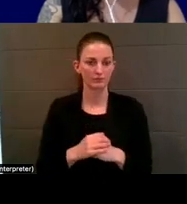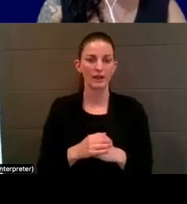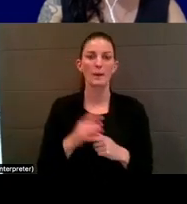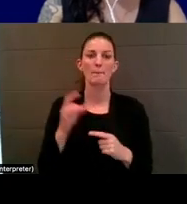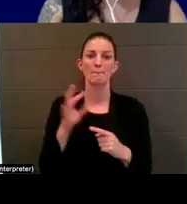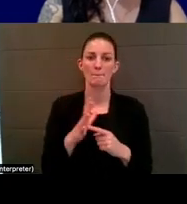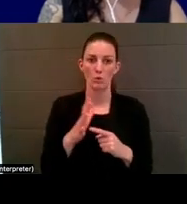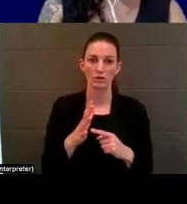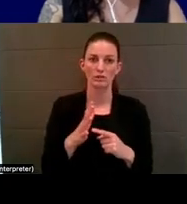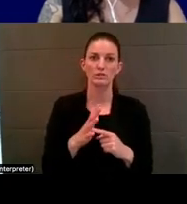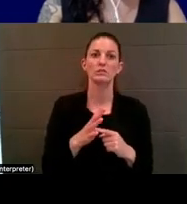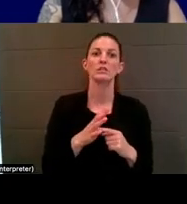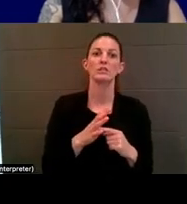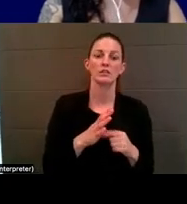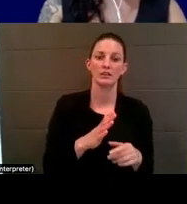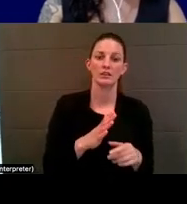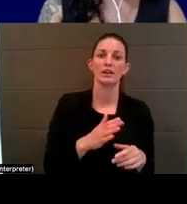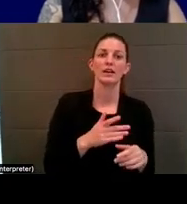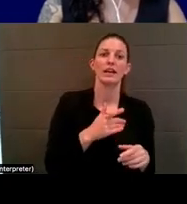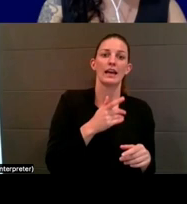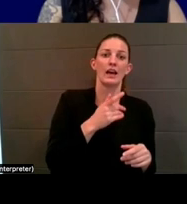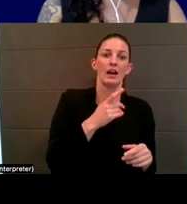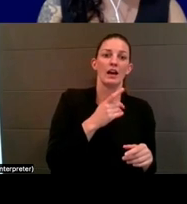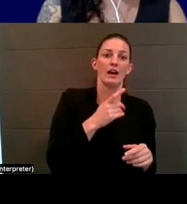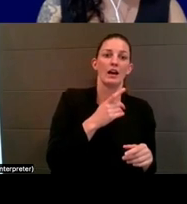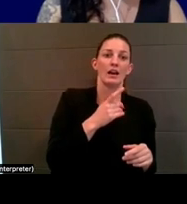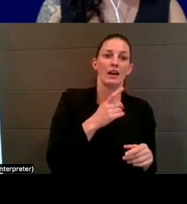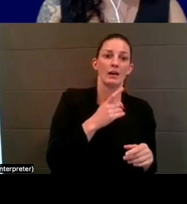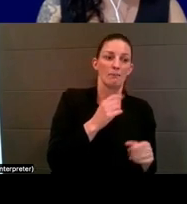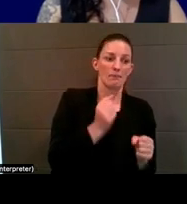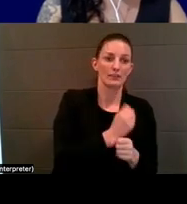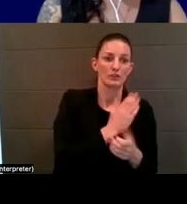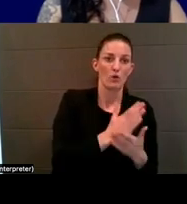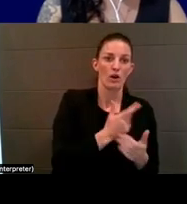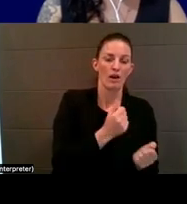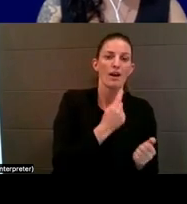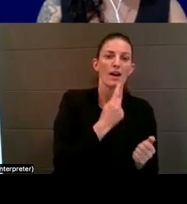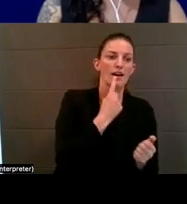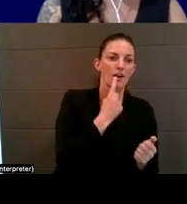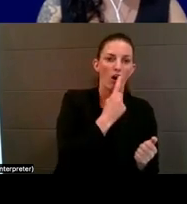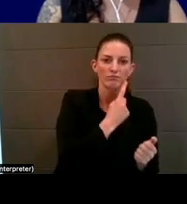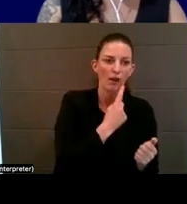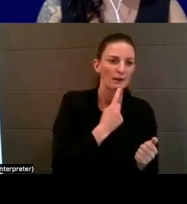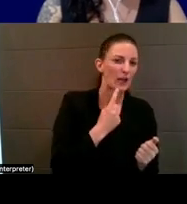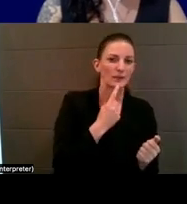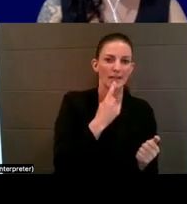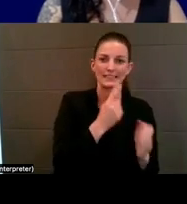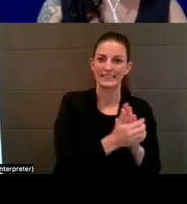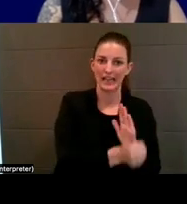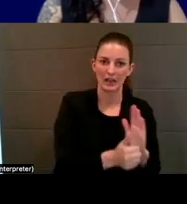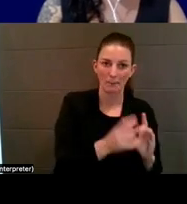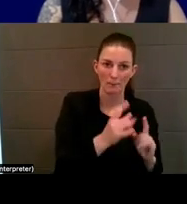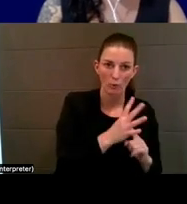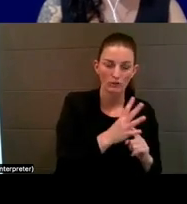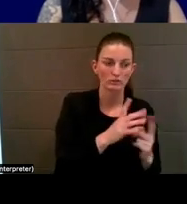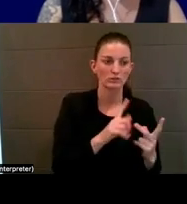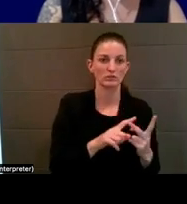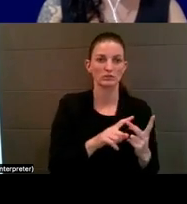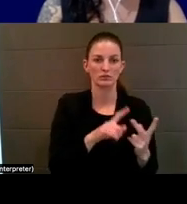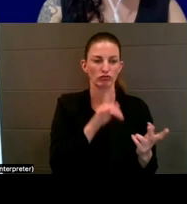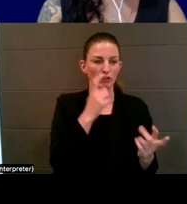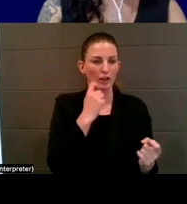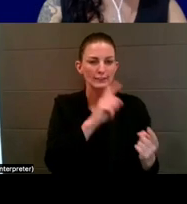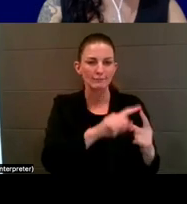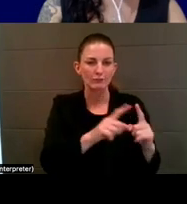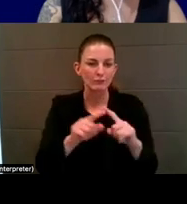and later ability to eat and drink foods. As I mentioned before, feeding is a really highly complex task, and we need to